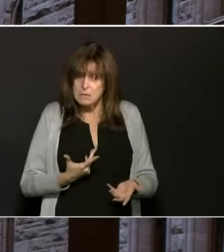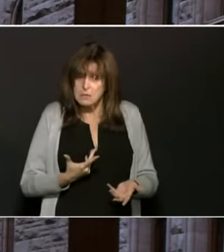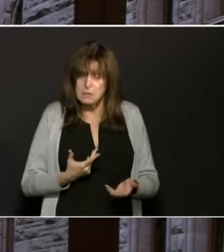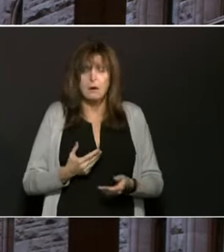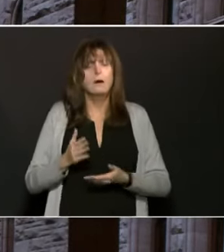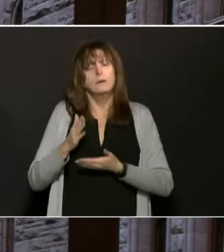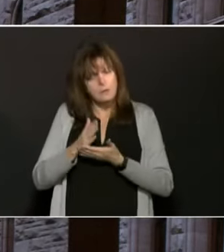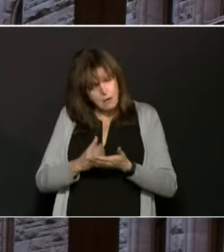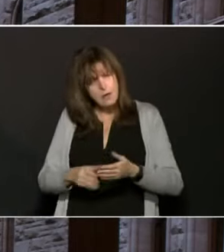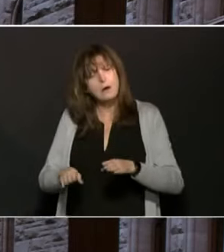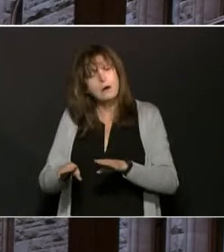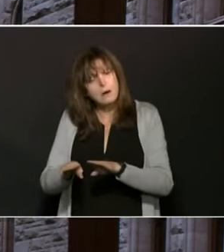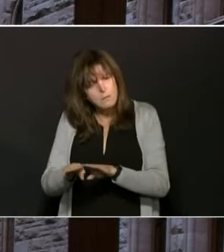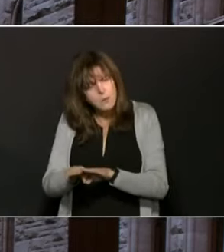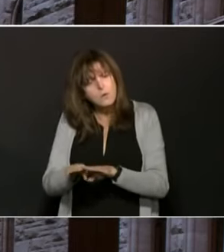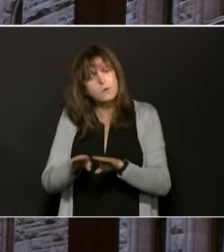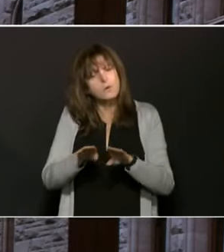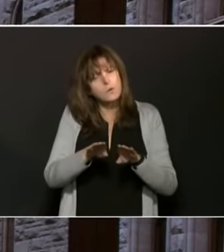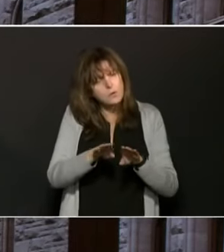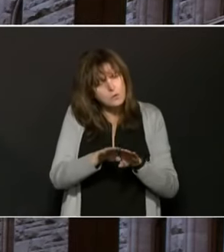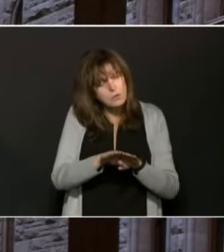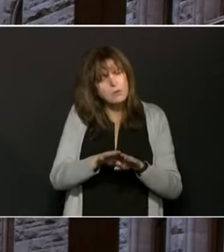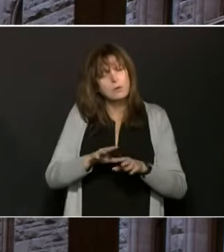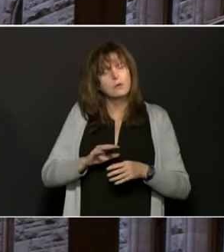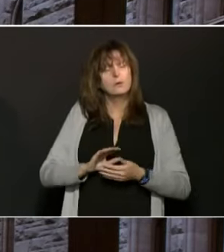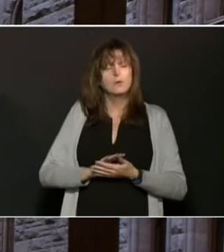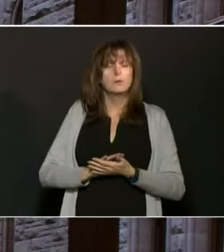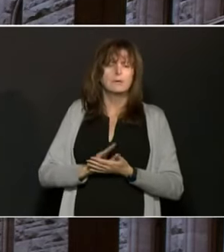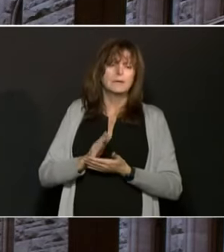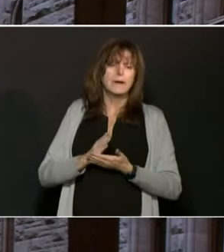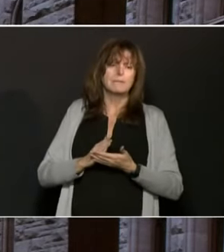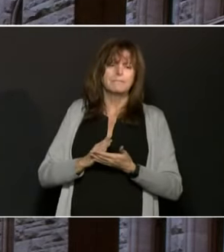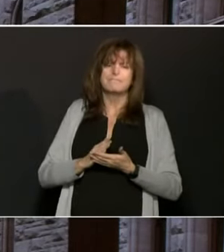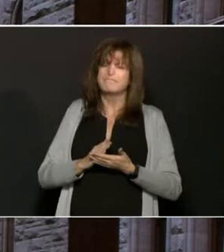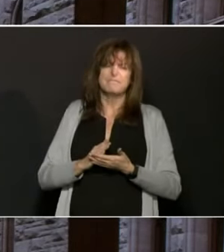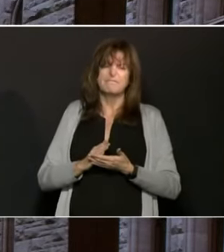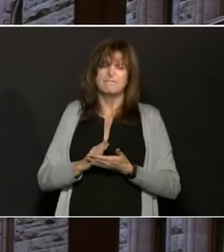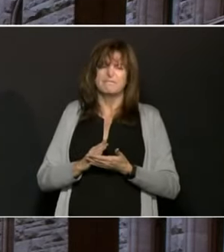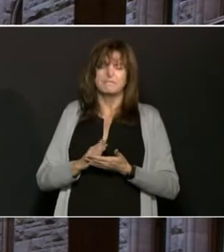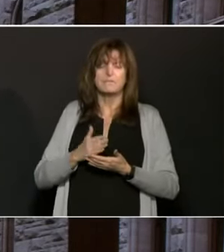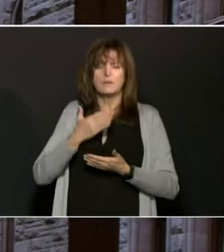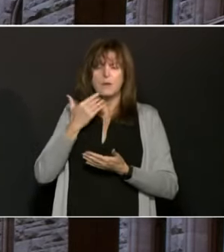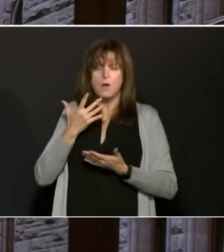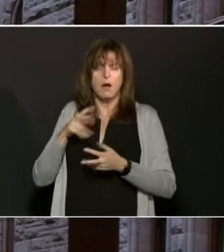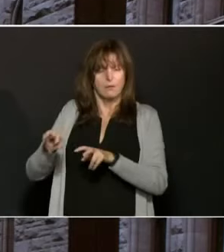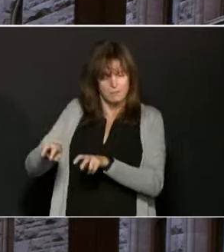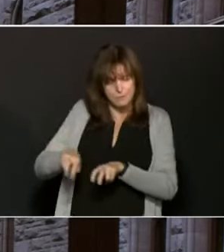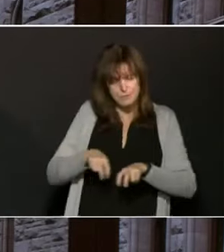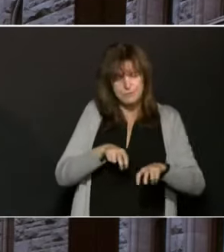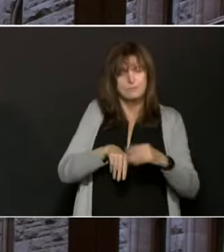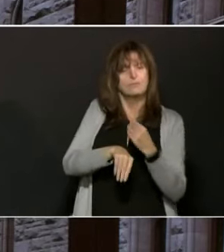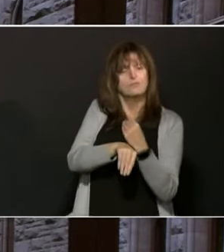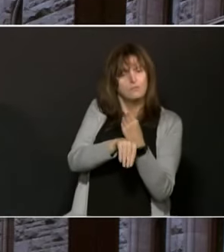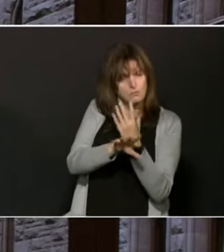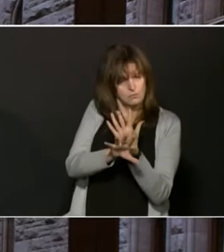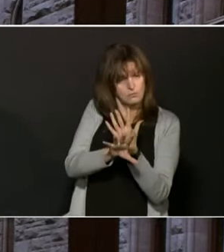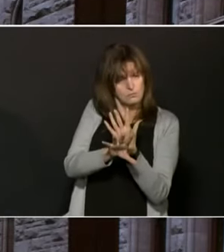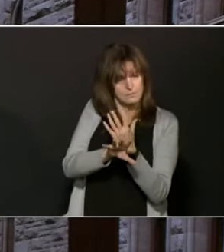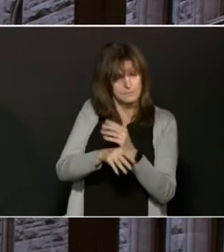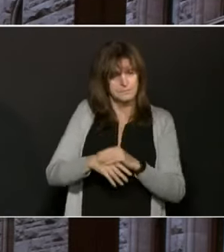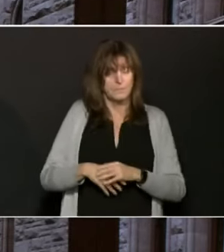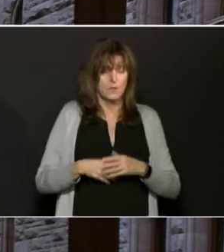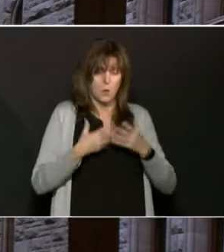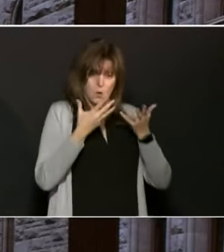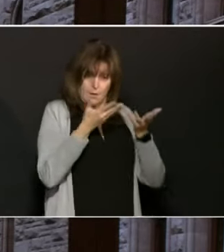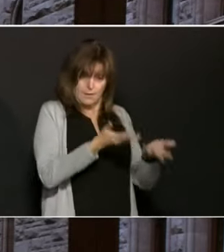Board of Education feels it's better to go over to a virtual type setting. When I was talking to Dr. Ahmed, instead of seeing a